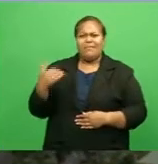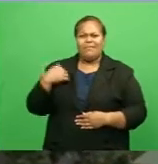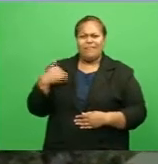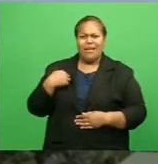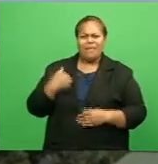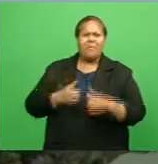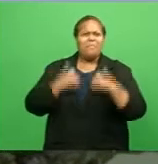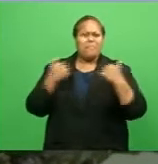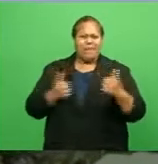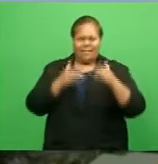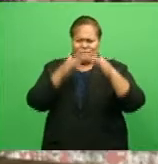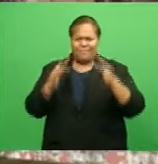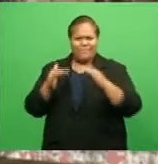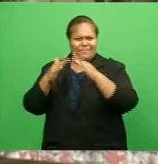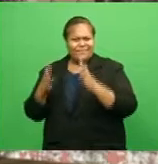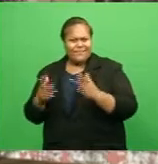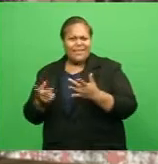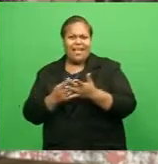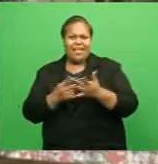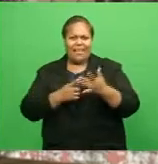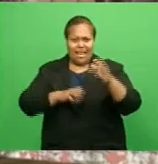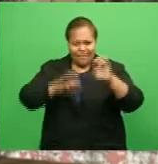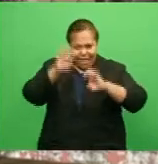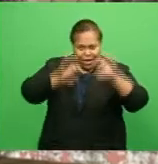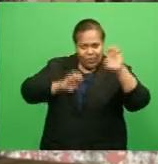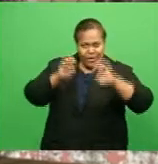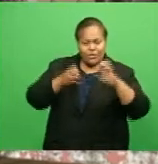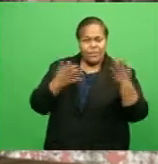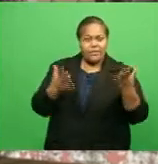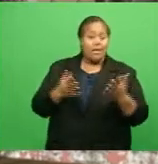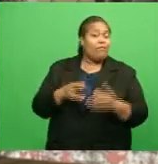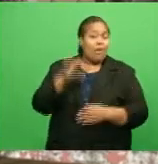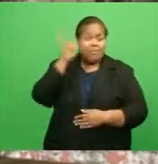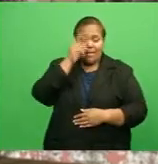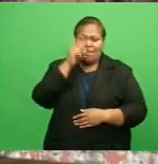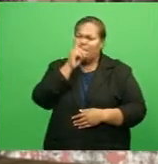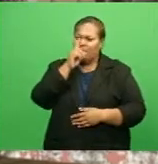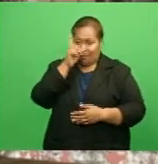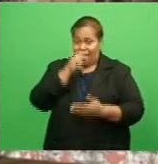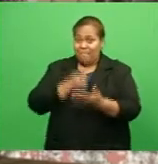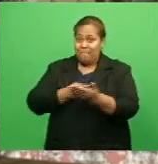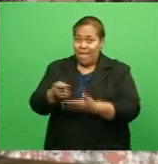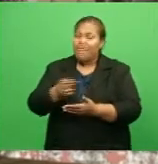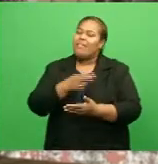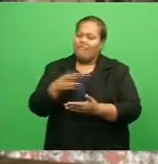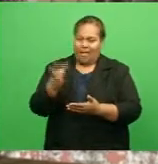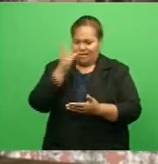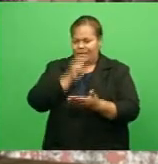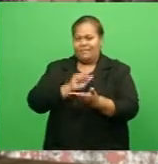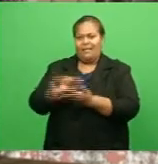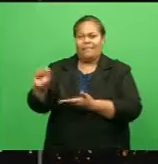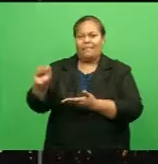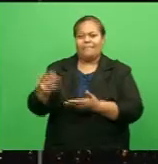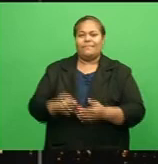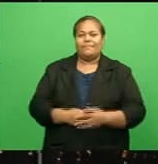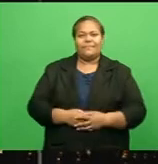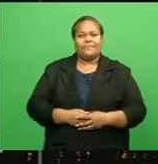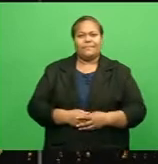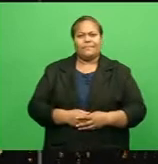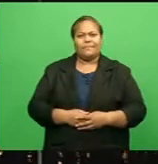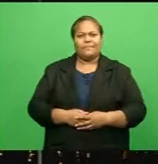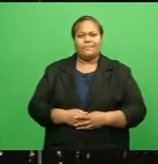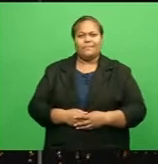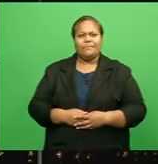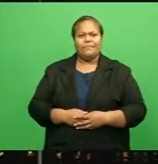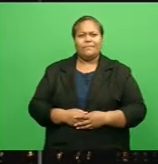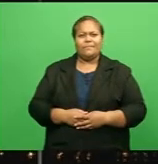estate properties and their valuation, including the ability of people to pay. Kritika Kumar, FBC News. The entry